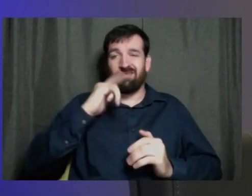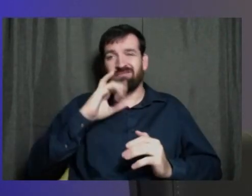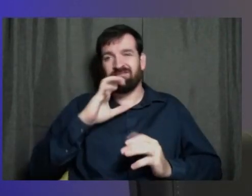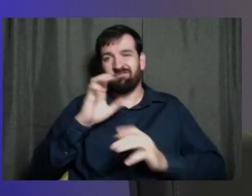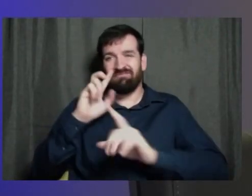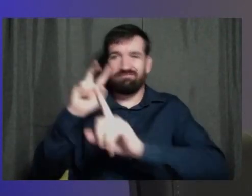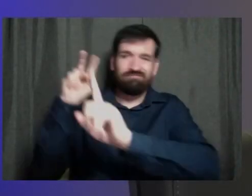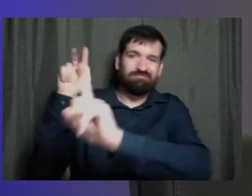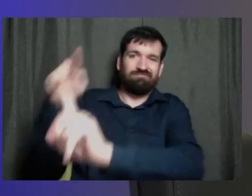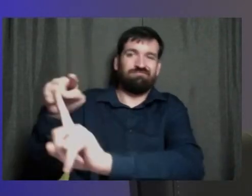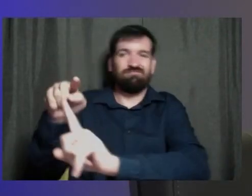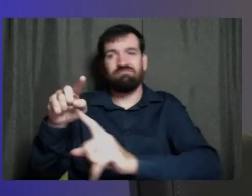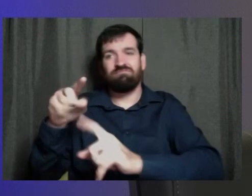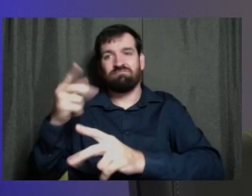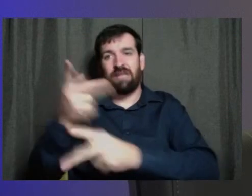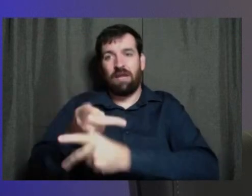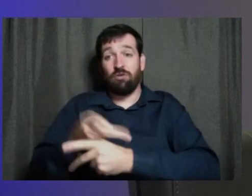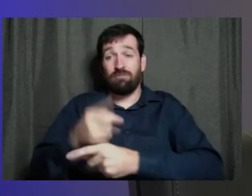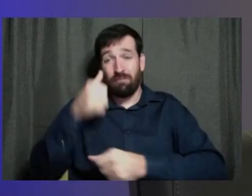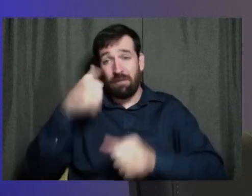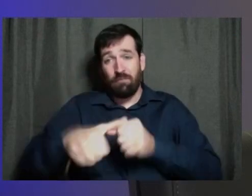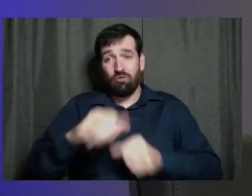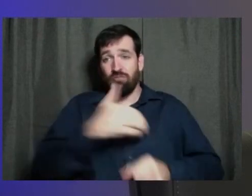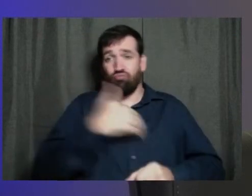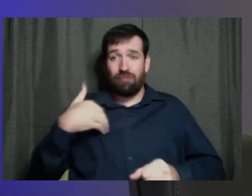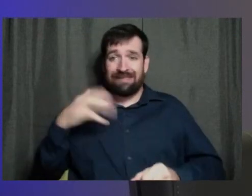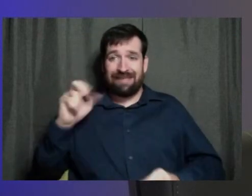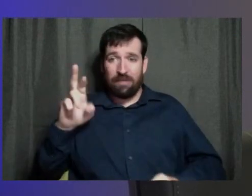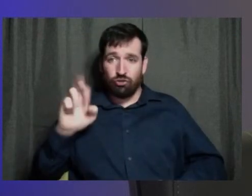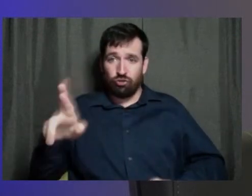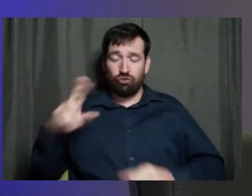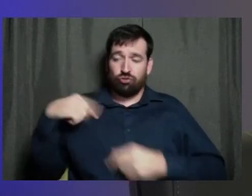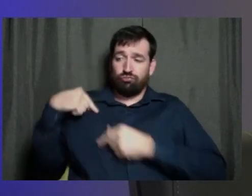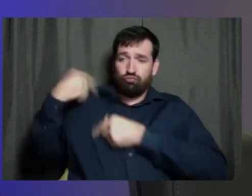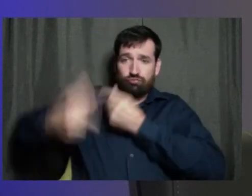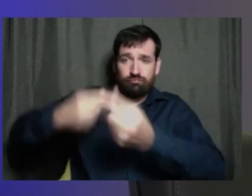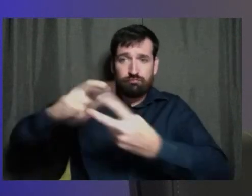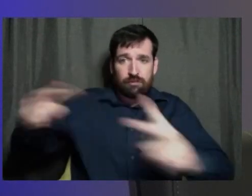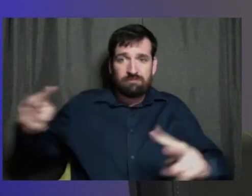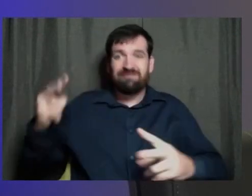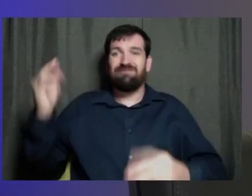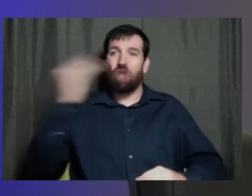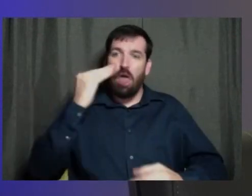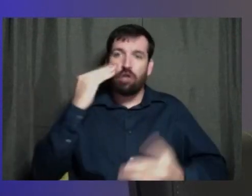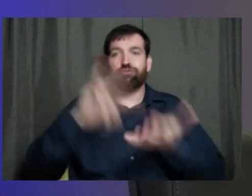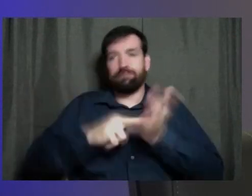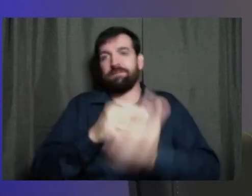comes to breast cancer, when it comes to these hereditary mutations, that knowledge is power. It